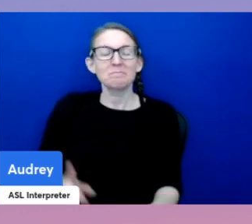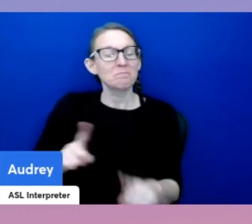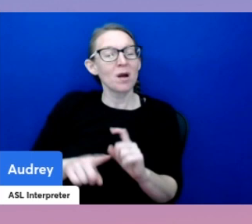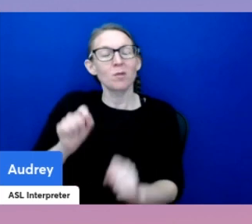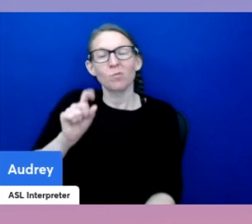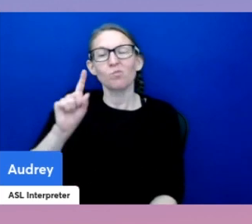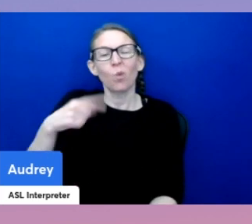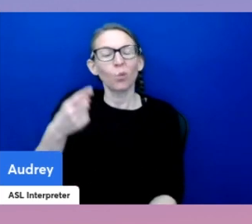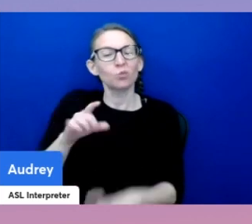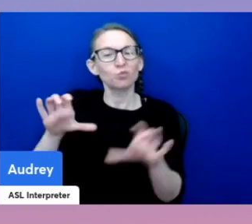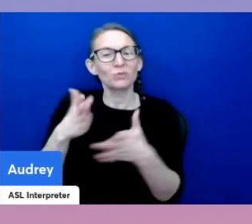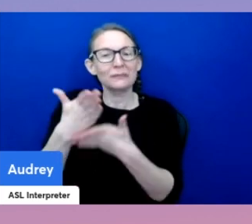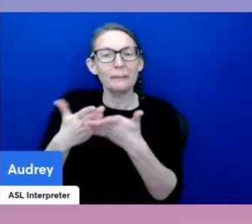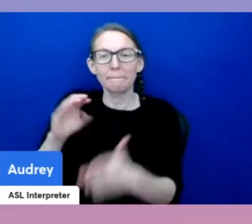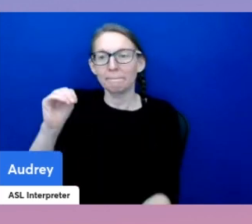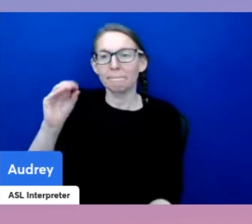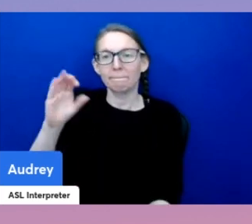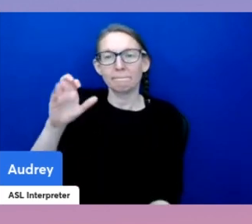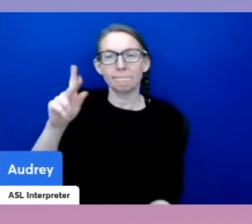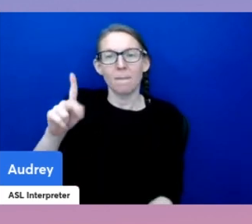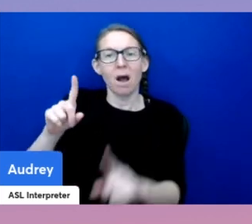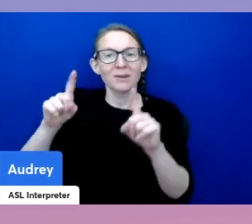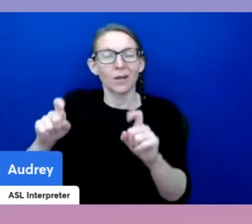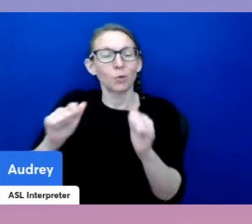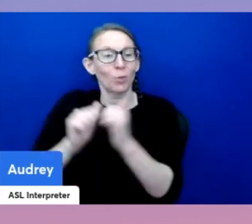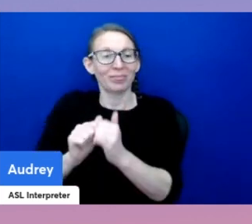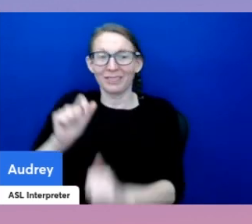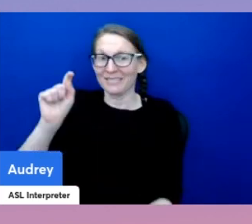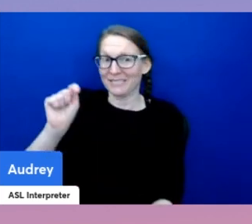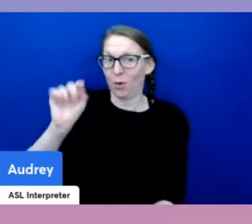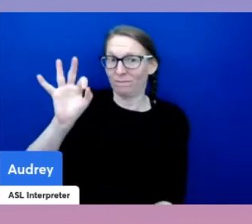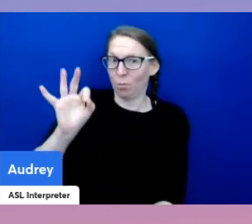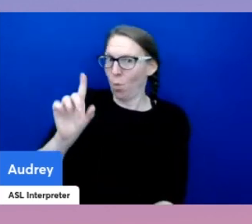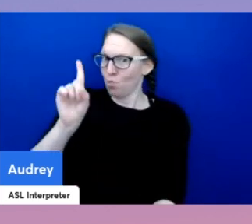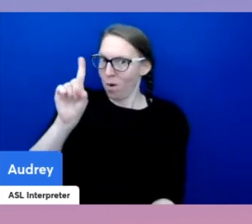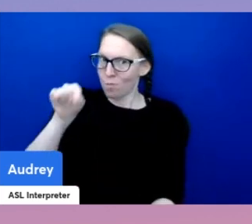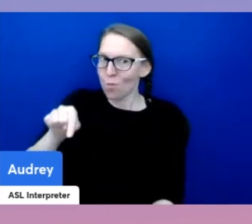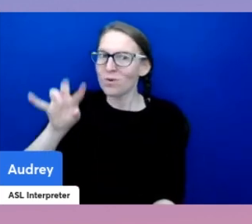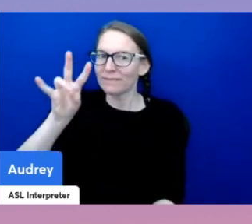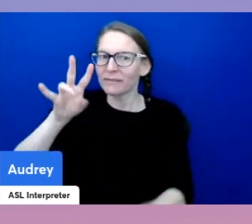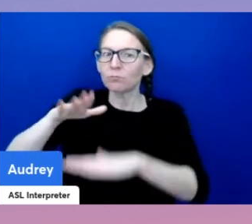tests with the Terraform 1.7.